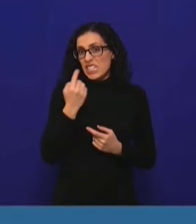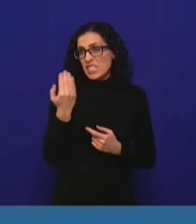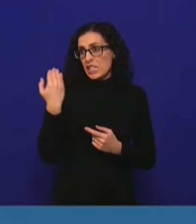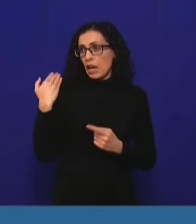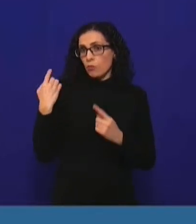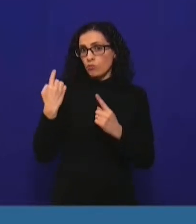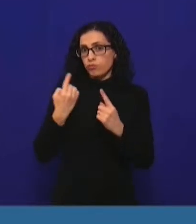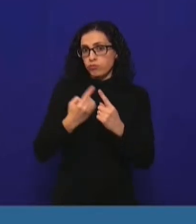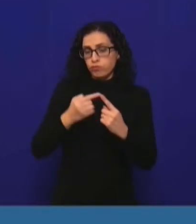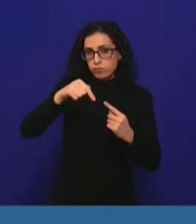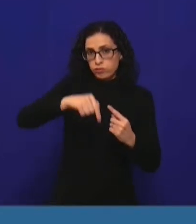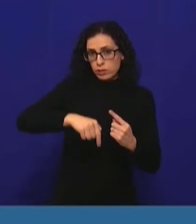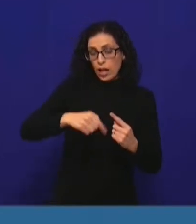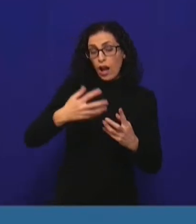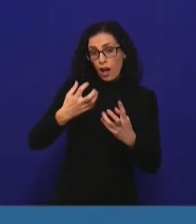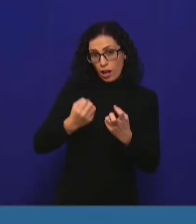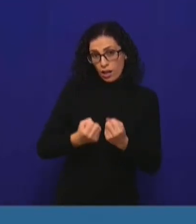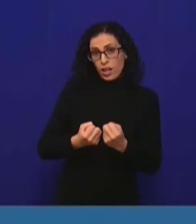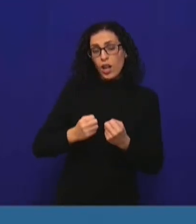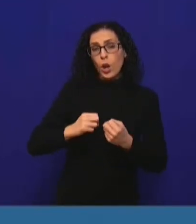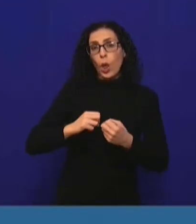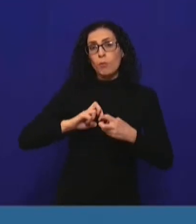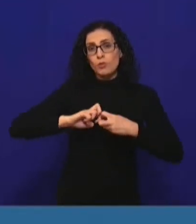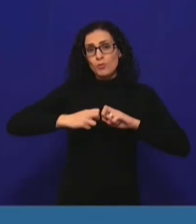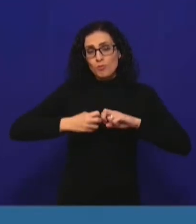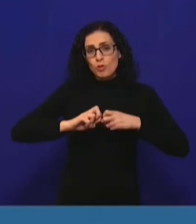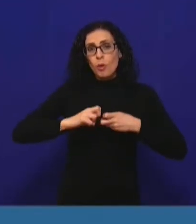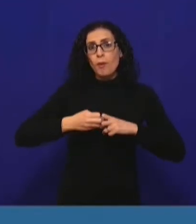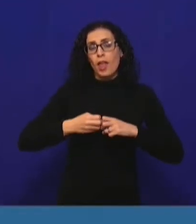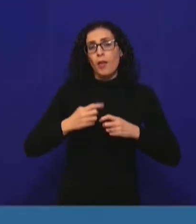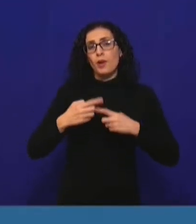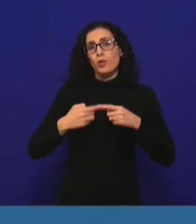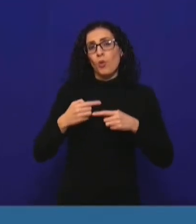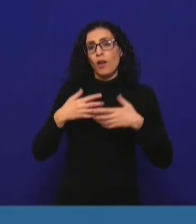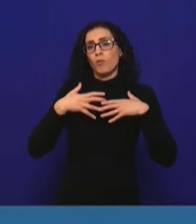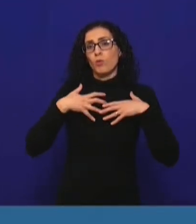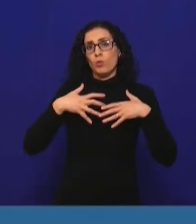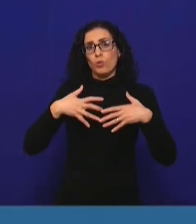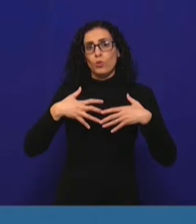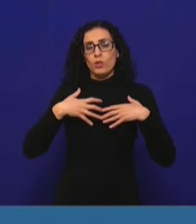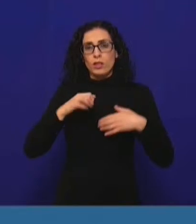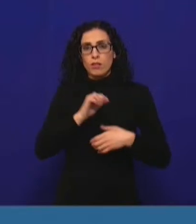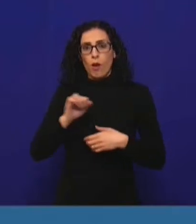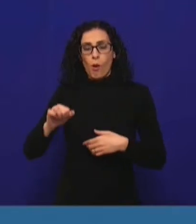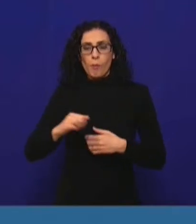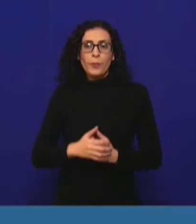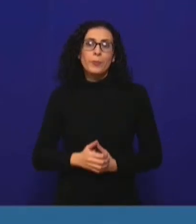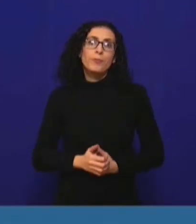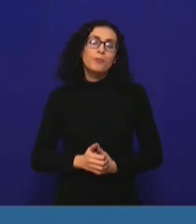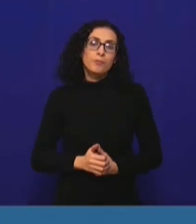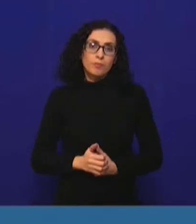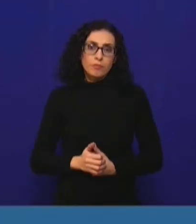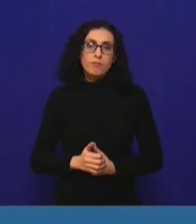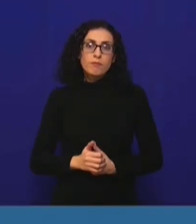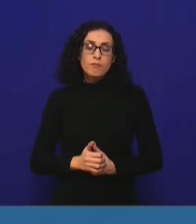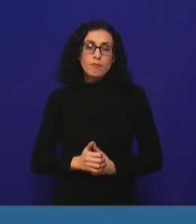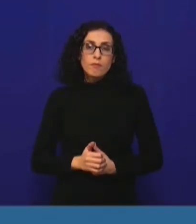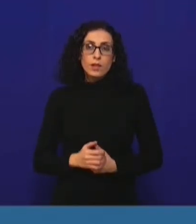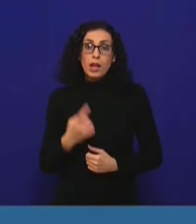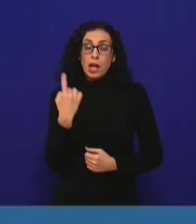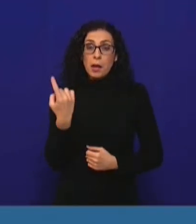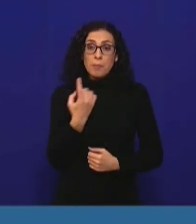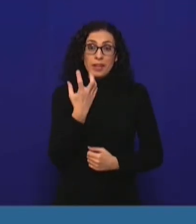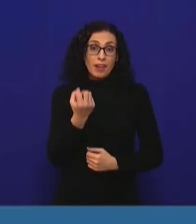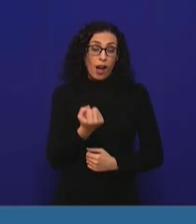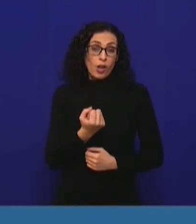huma kellhom xi exacerbation tal-kundizzjoni respiratorja tagħhom. Anka dawk in-nies li